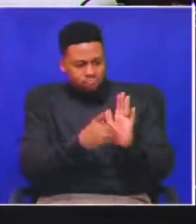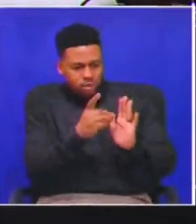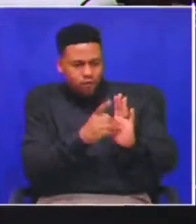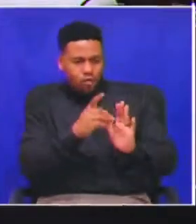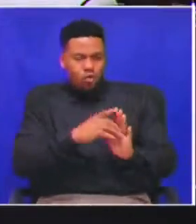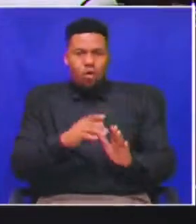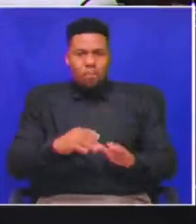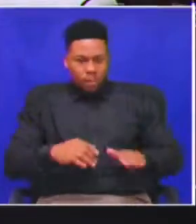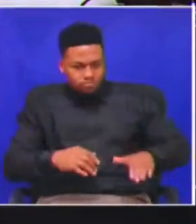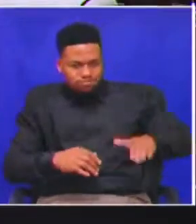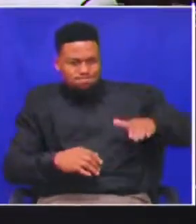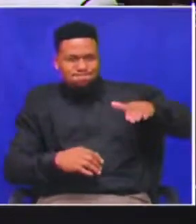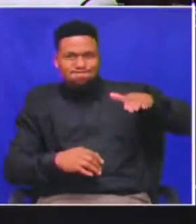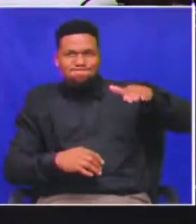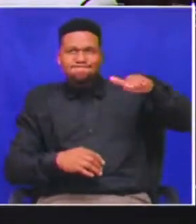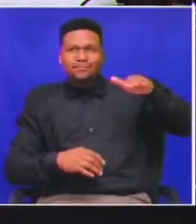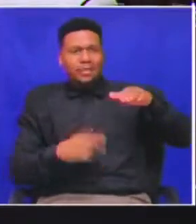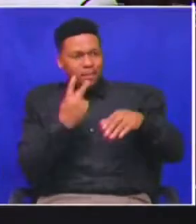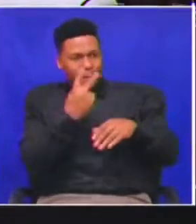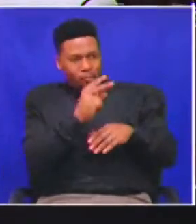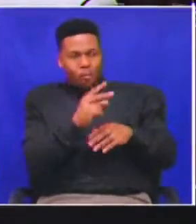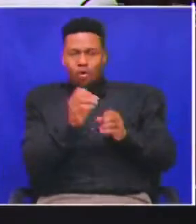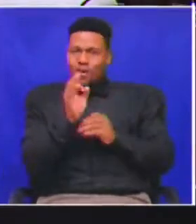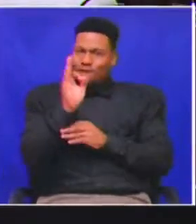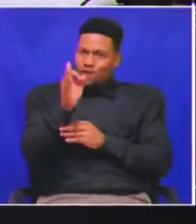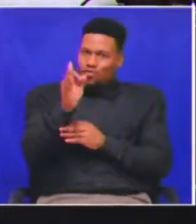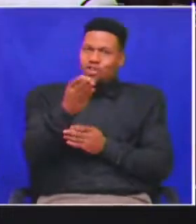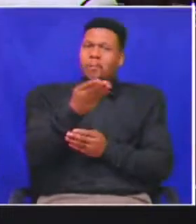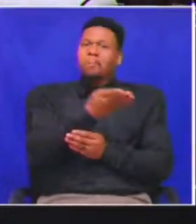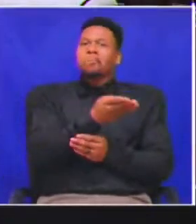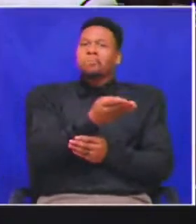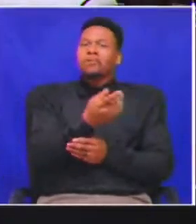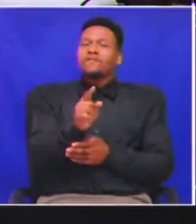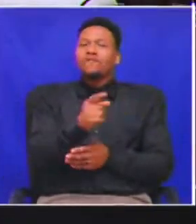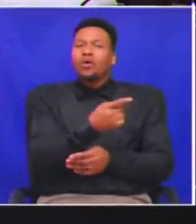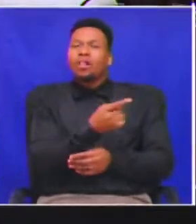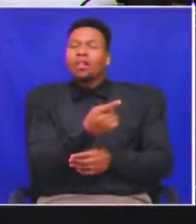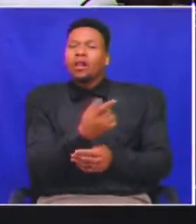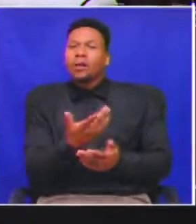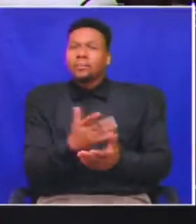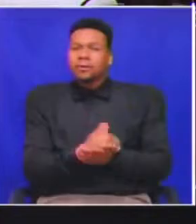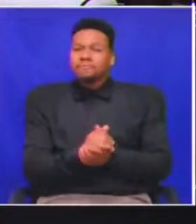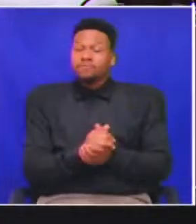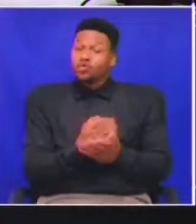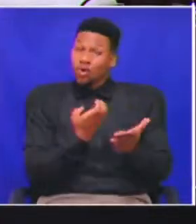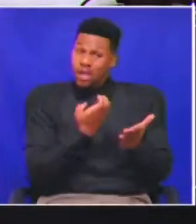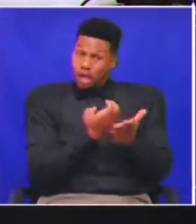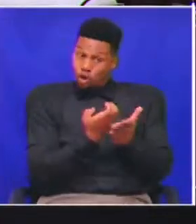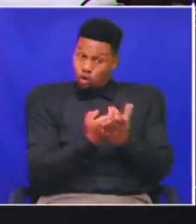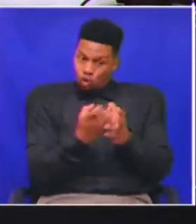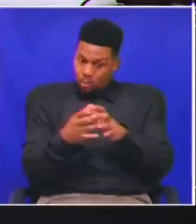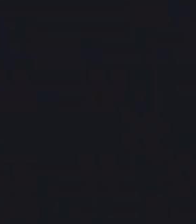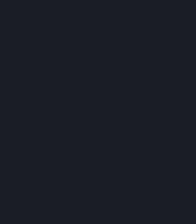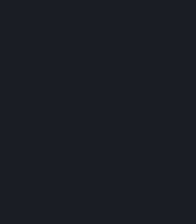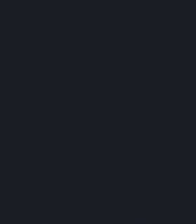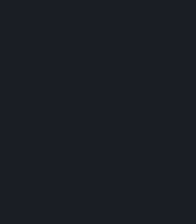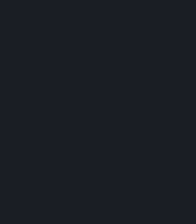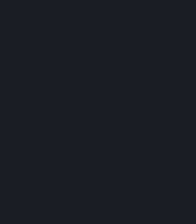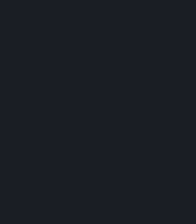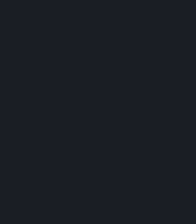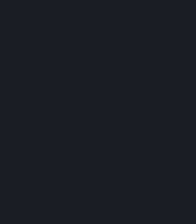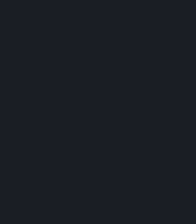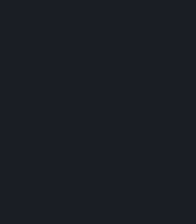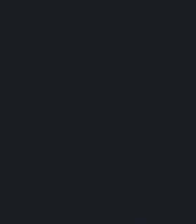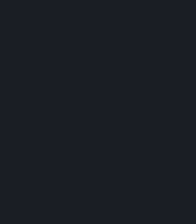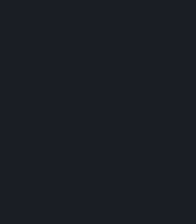there is a future for them. So focusing on economic growth is precisely what we now need to do